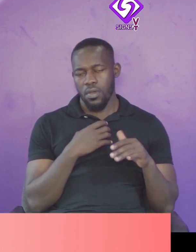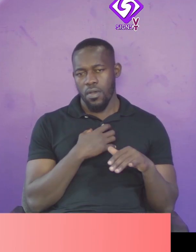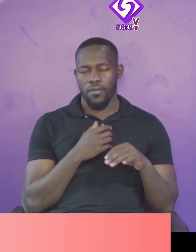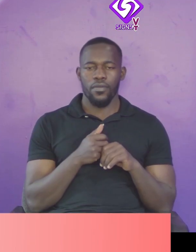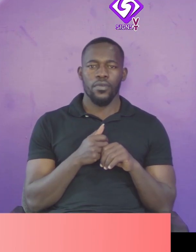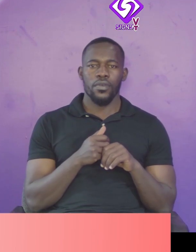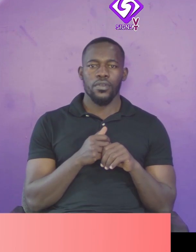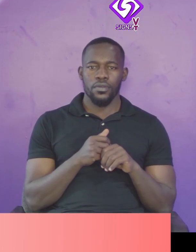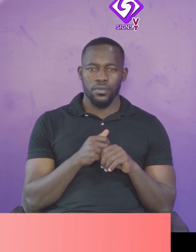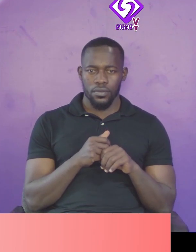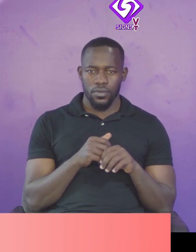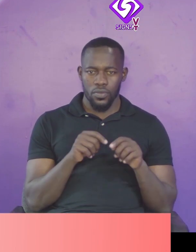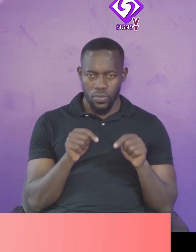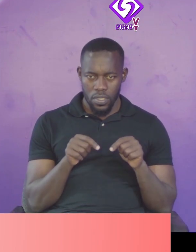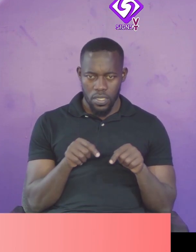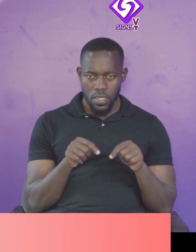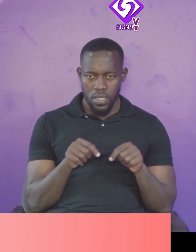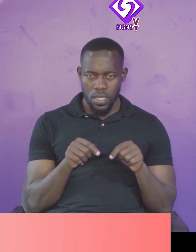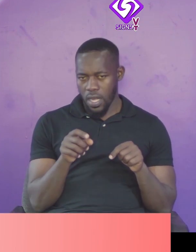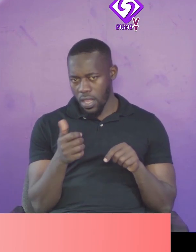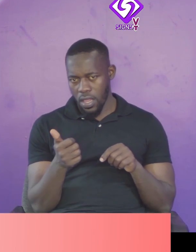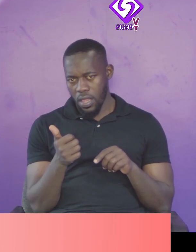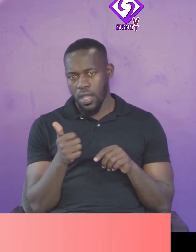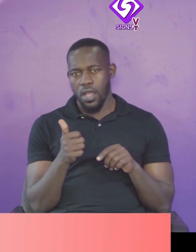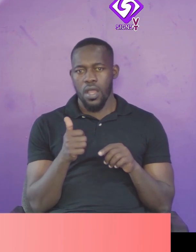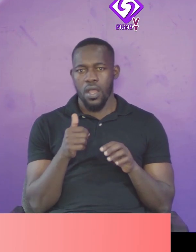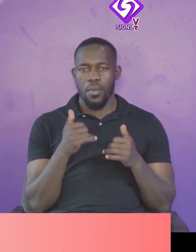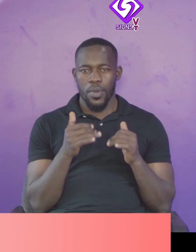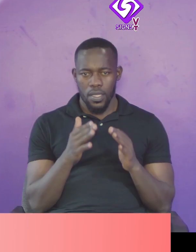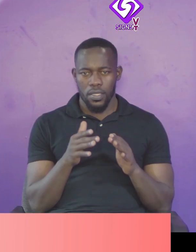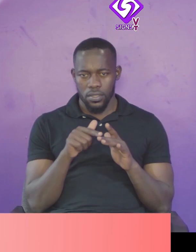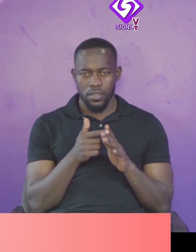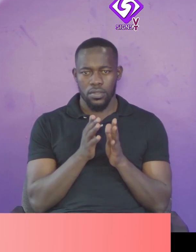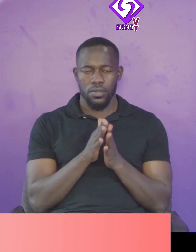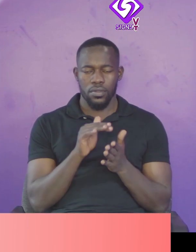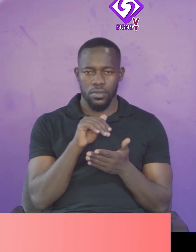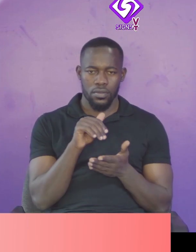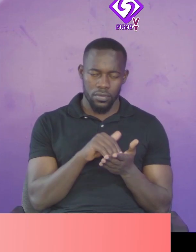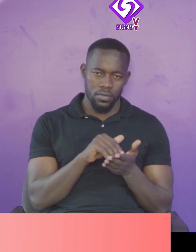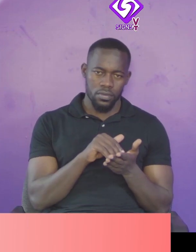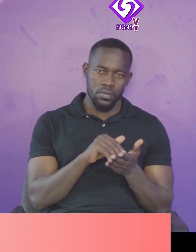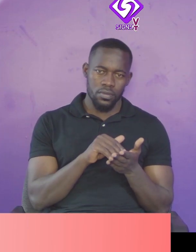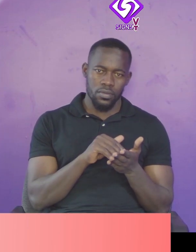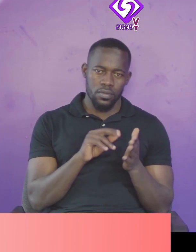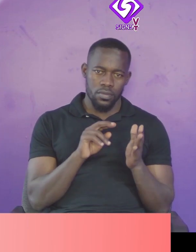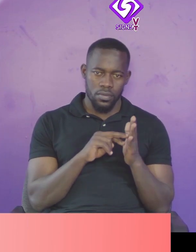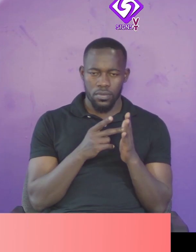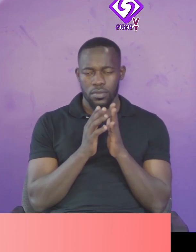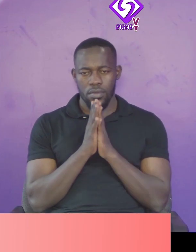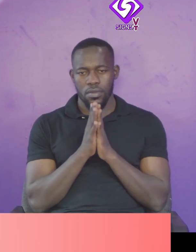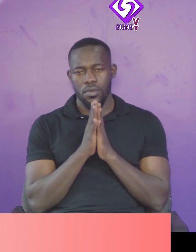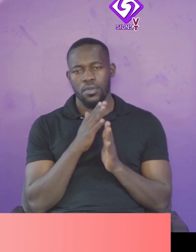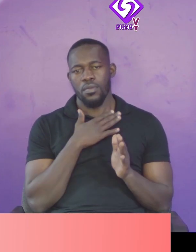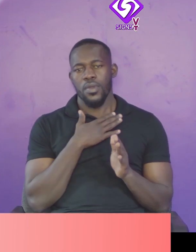Julian Timber now today is starting as a centre back together with Pierre Hincapie. So it is our prayer that